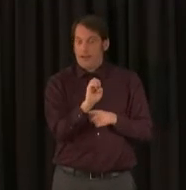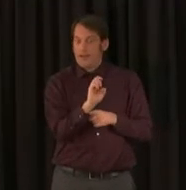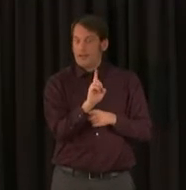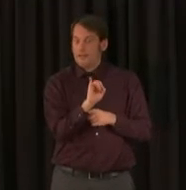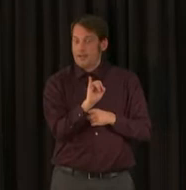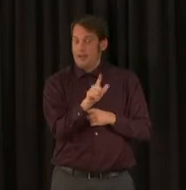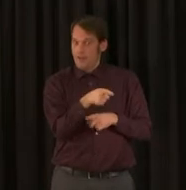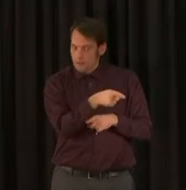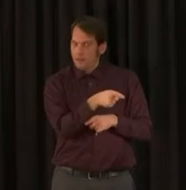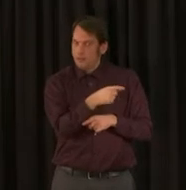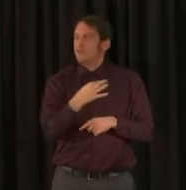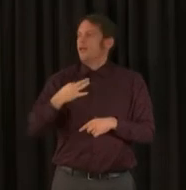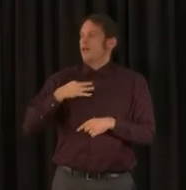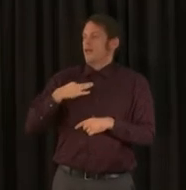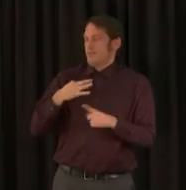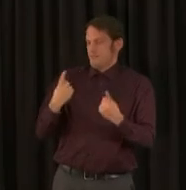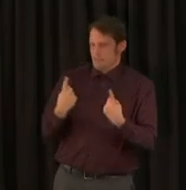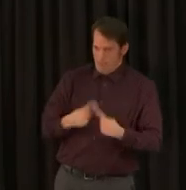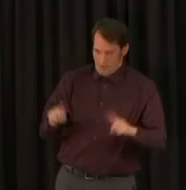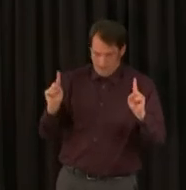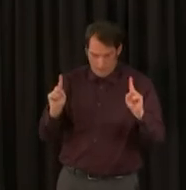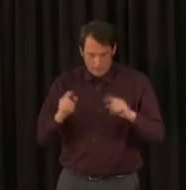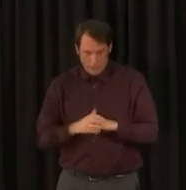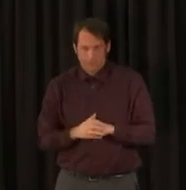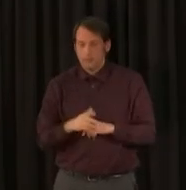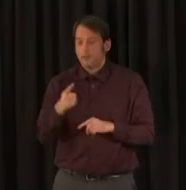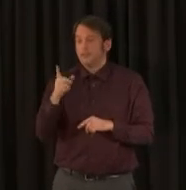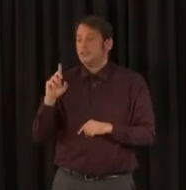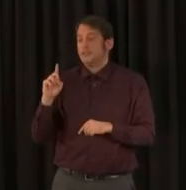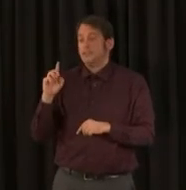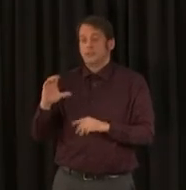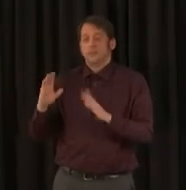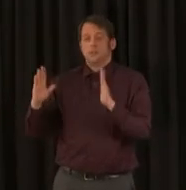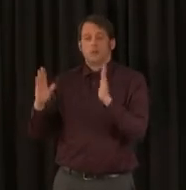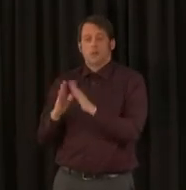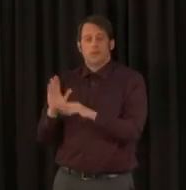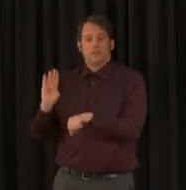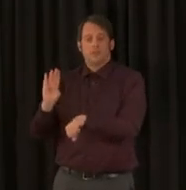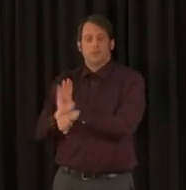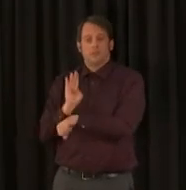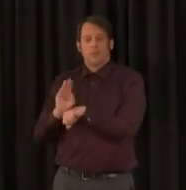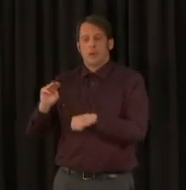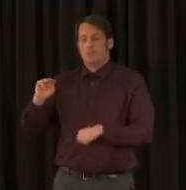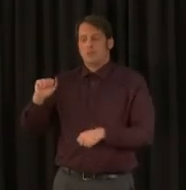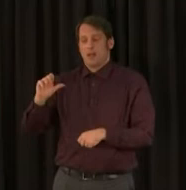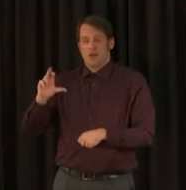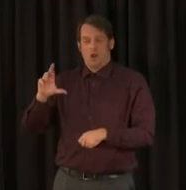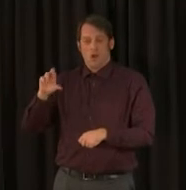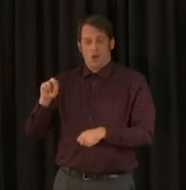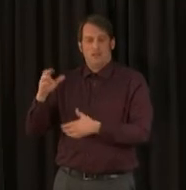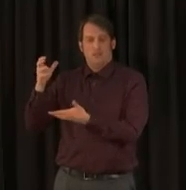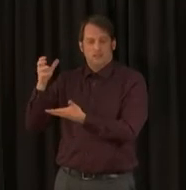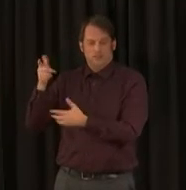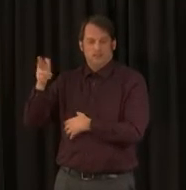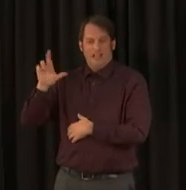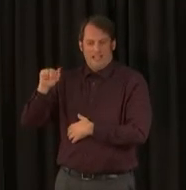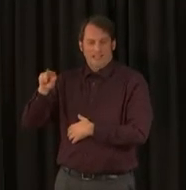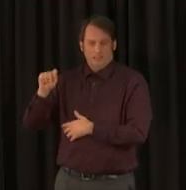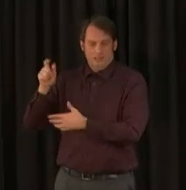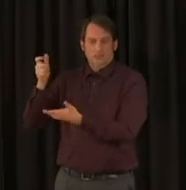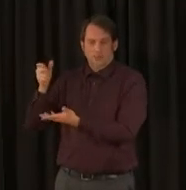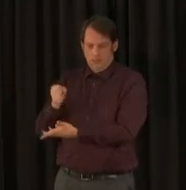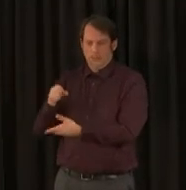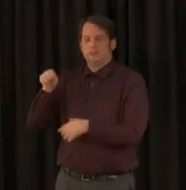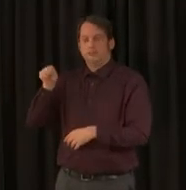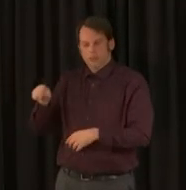eligible to apply for, and the DC Small Business Micro Grant. So just eligibility